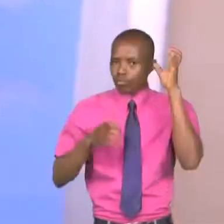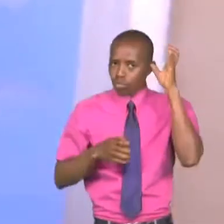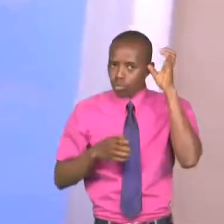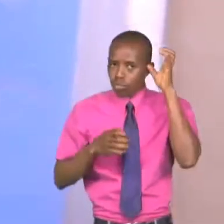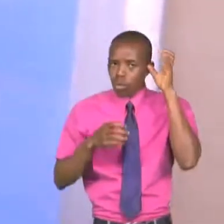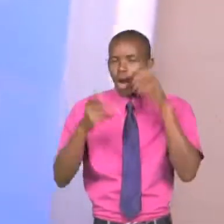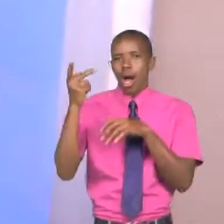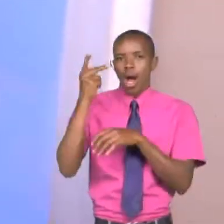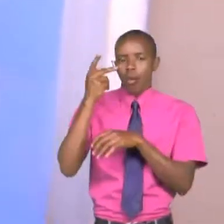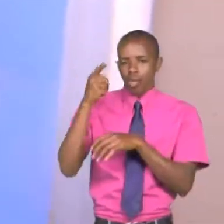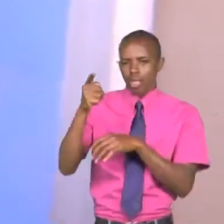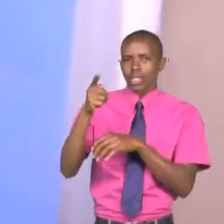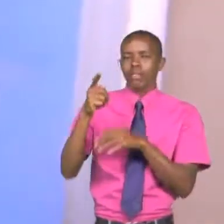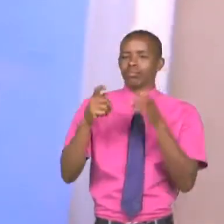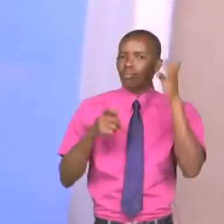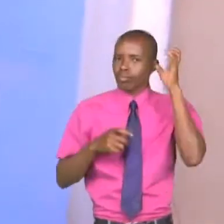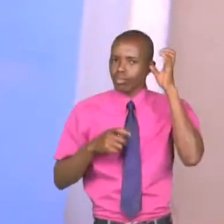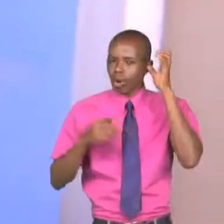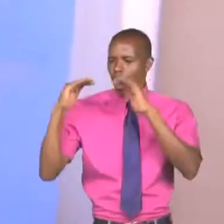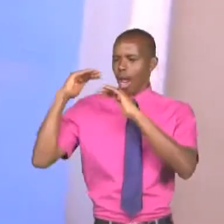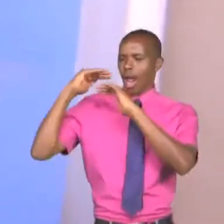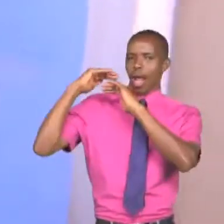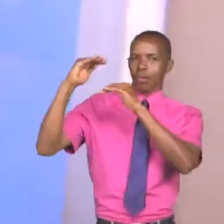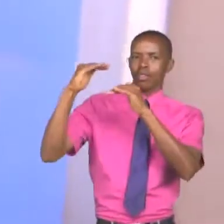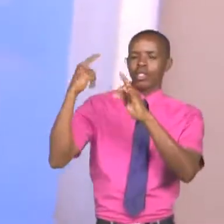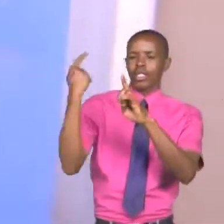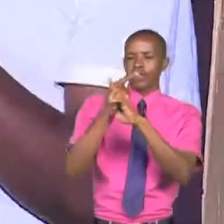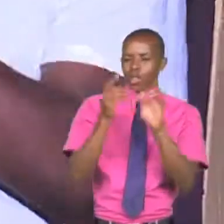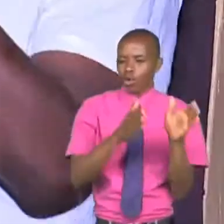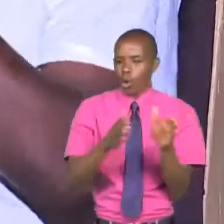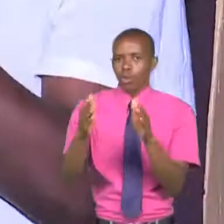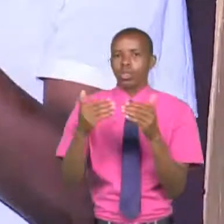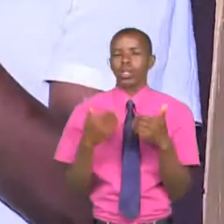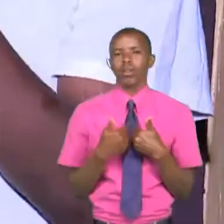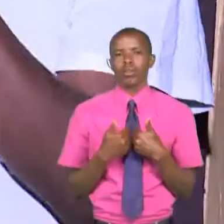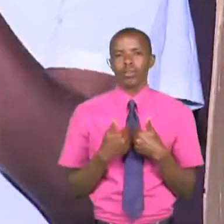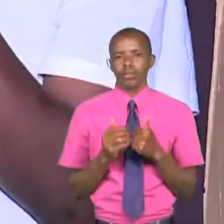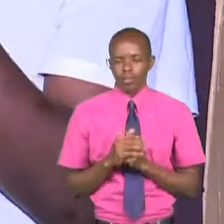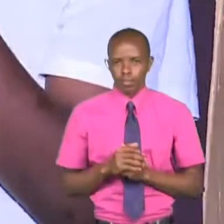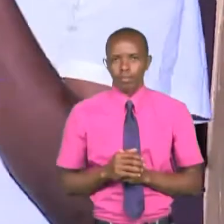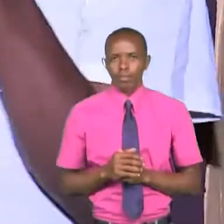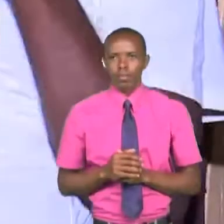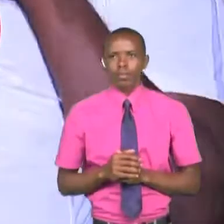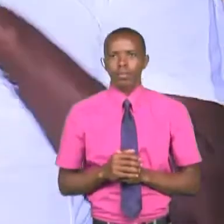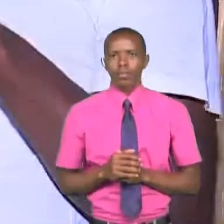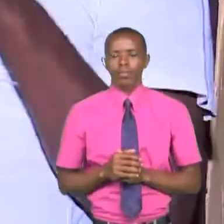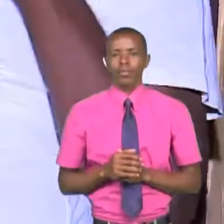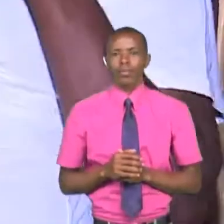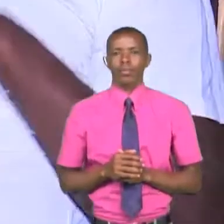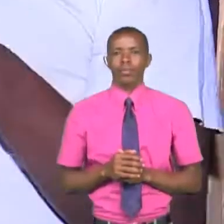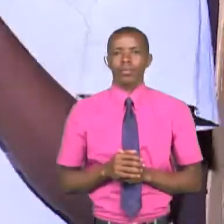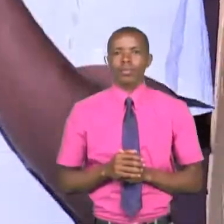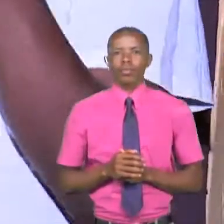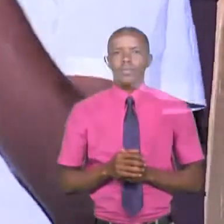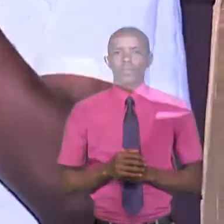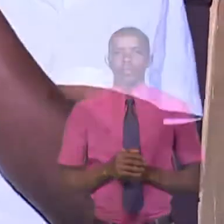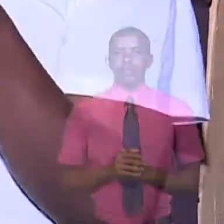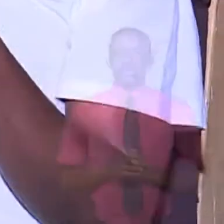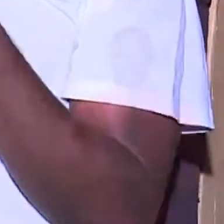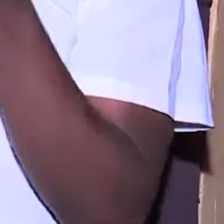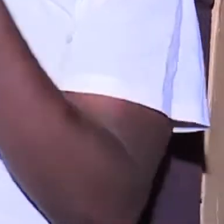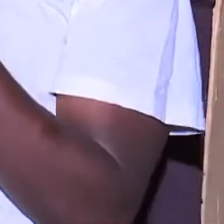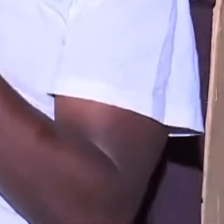says being deaf has limited him to numerous opportunities. I knew how my business was. I know the kind